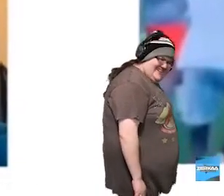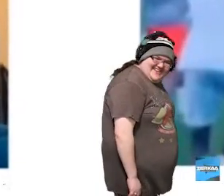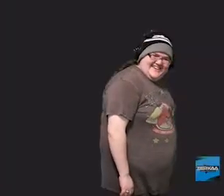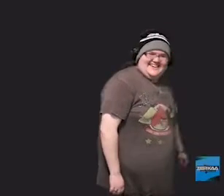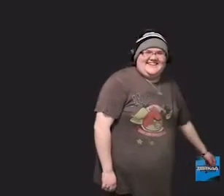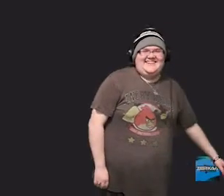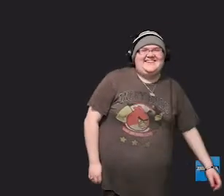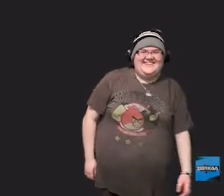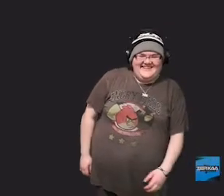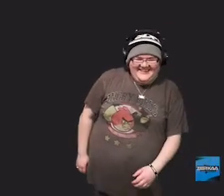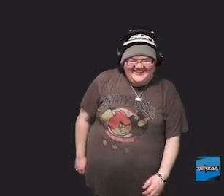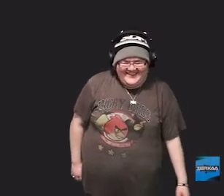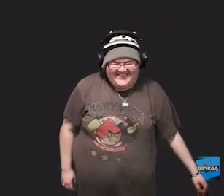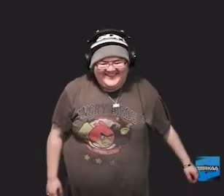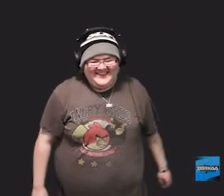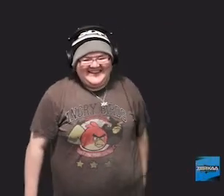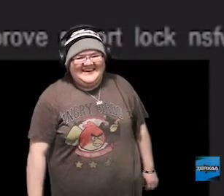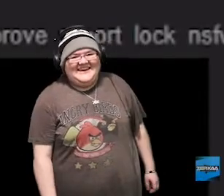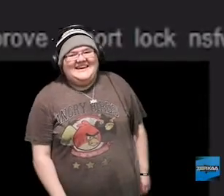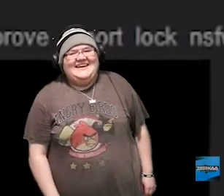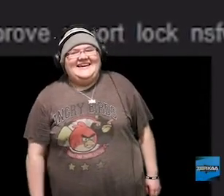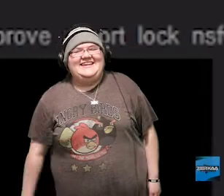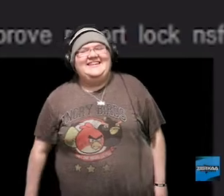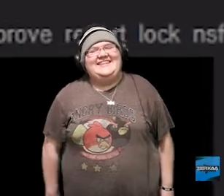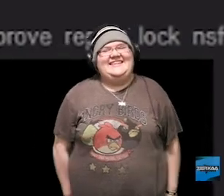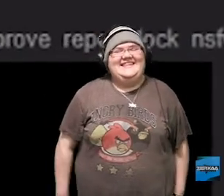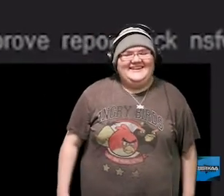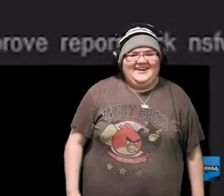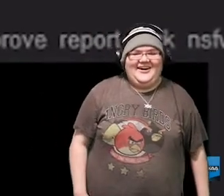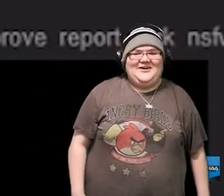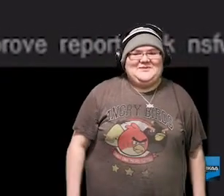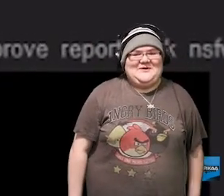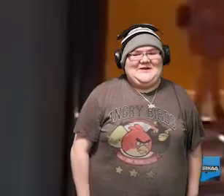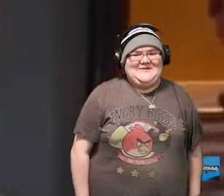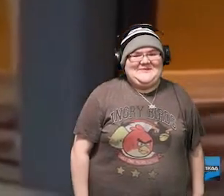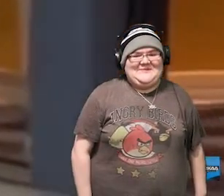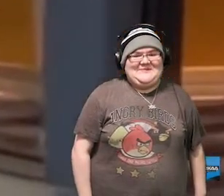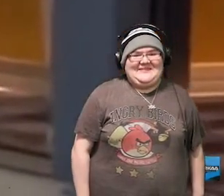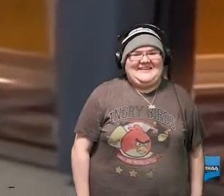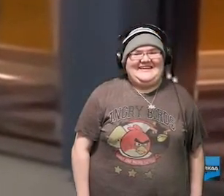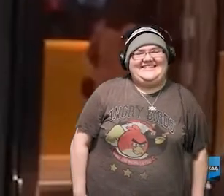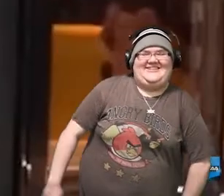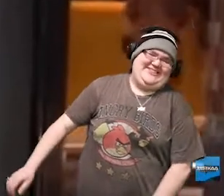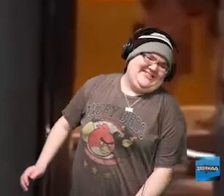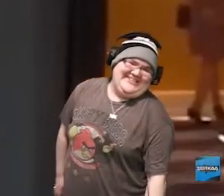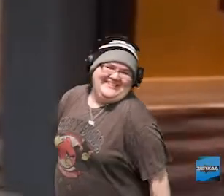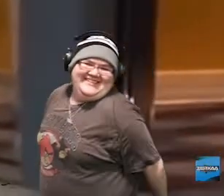that meme. I hope it doesn't get ruined. When Freya says she's pregnant. Oh, boy.